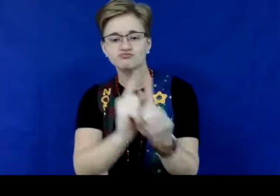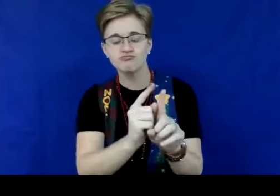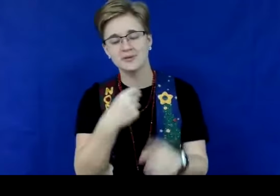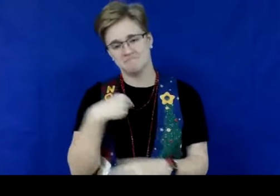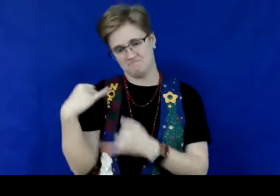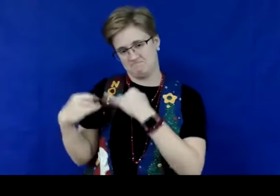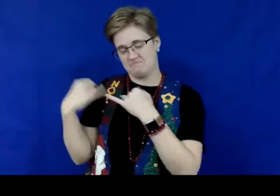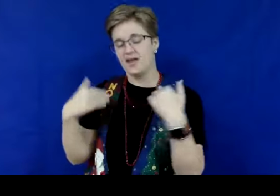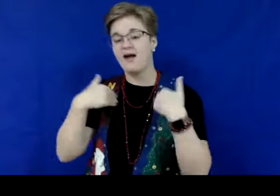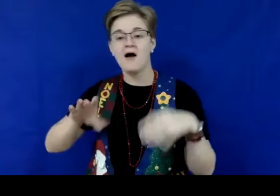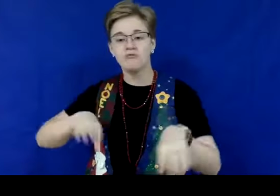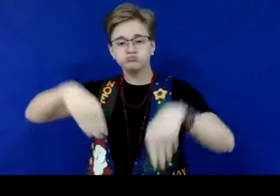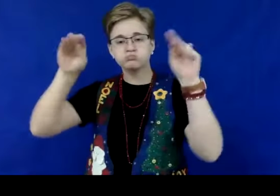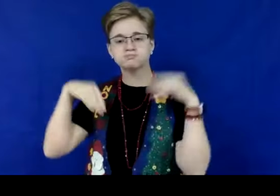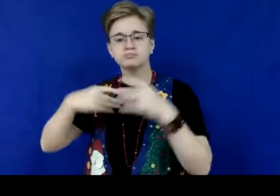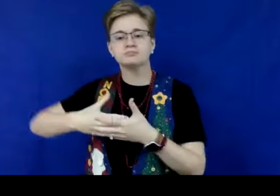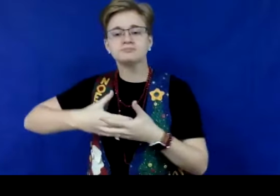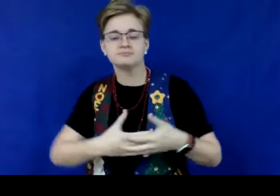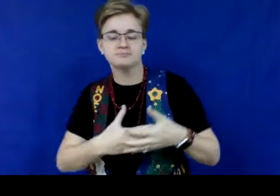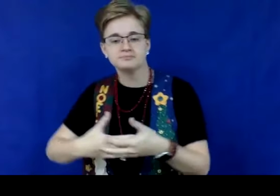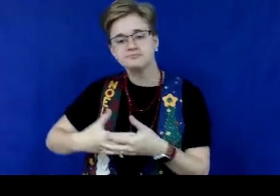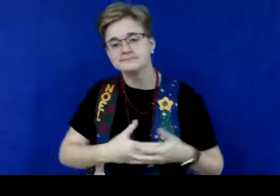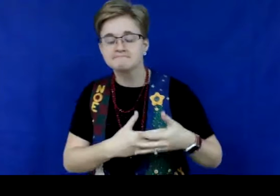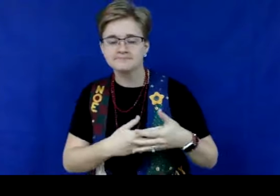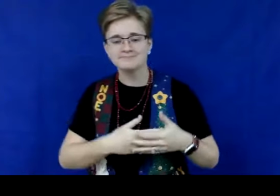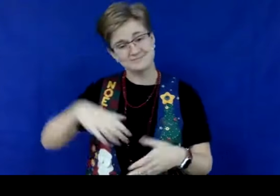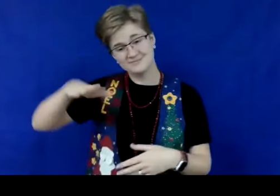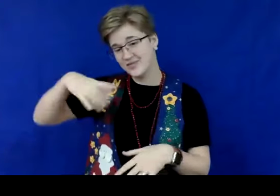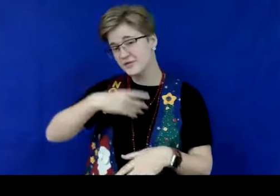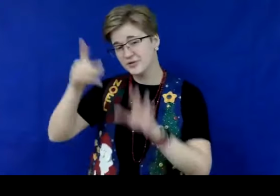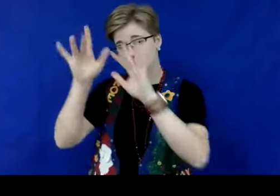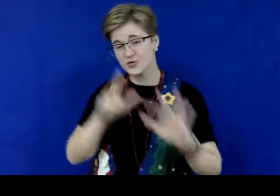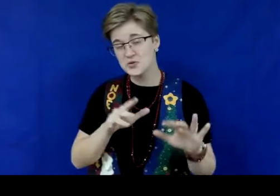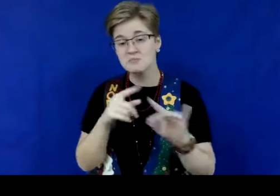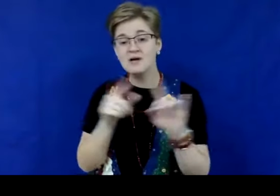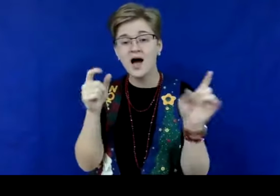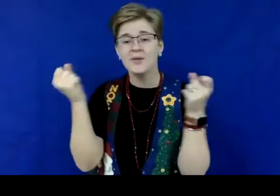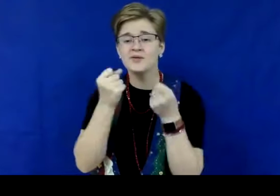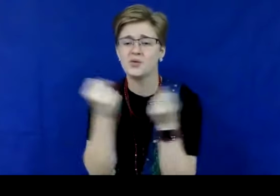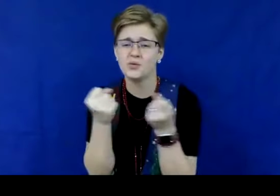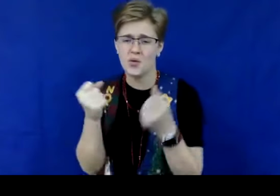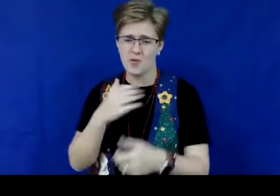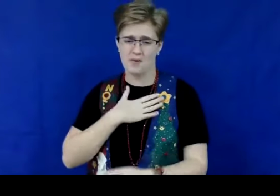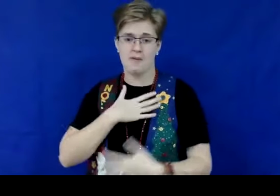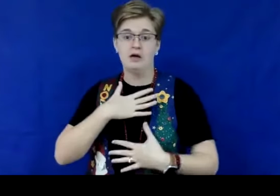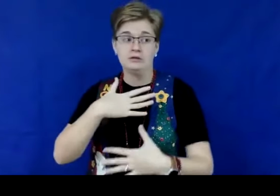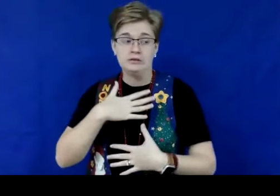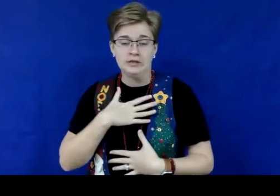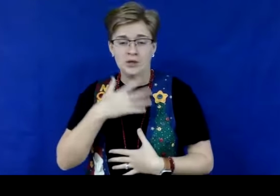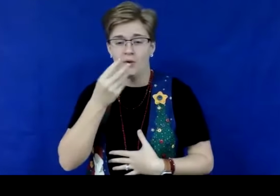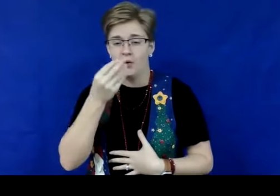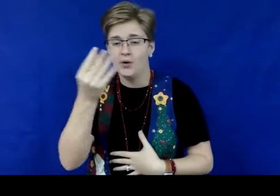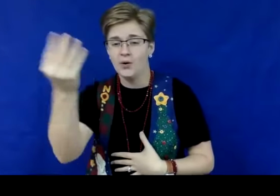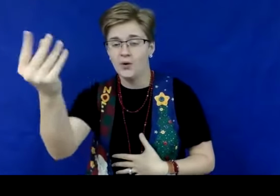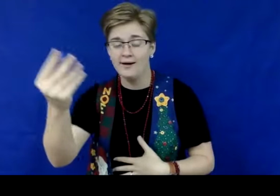blanket. It hasn't snowed yet. It's so cold, my breath hurts. The sky is spattered